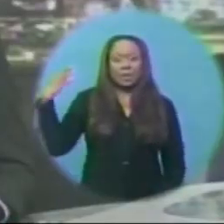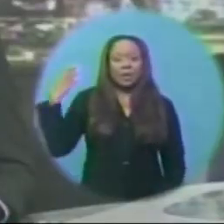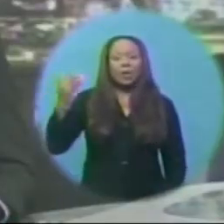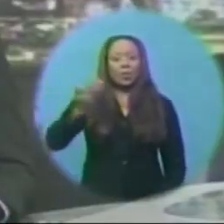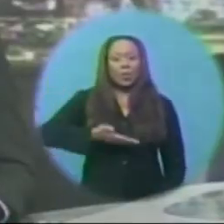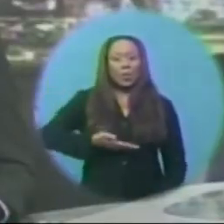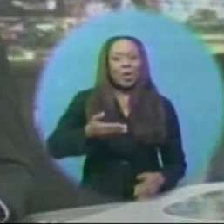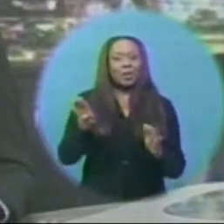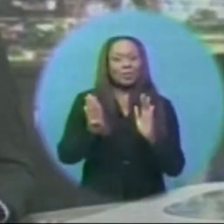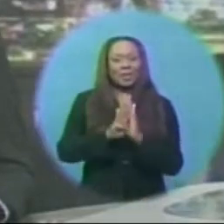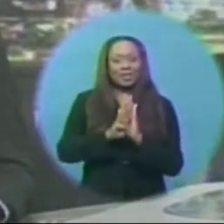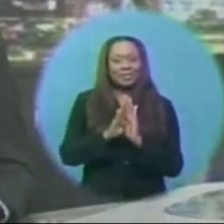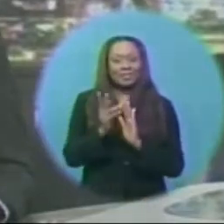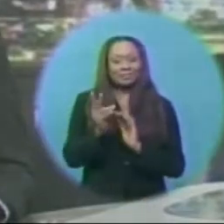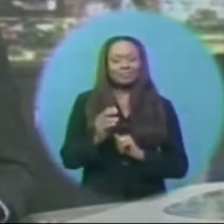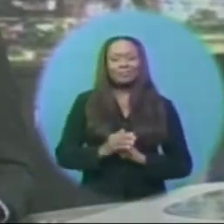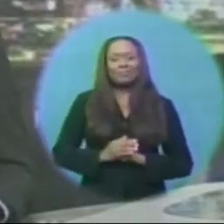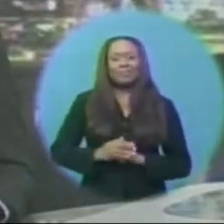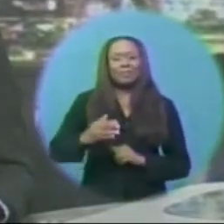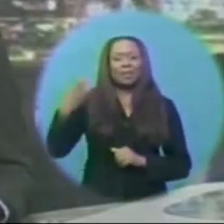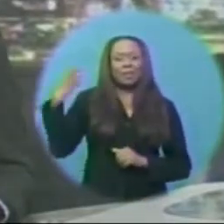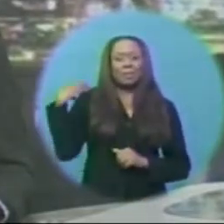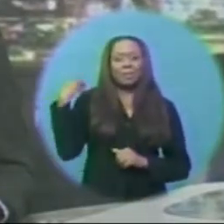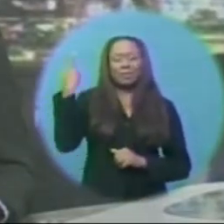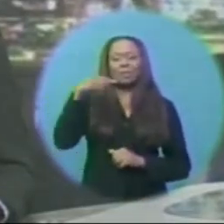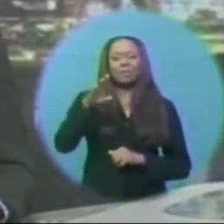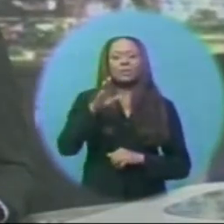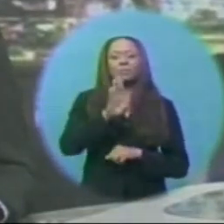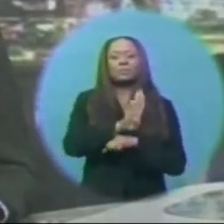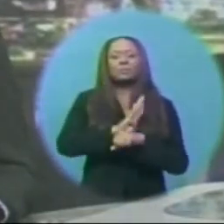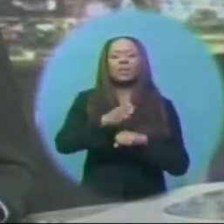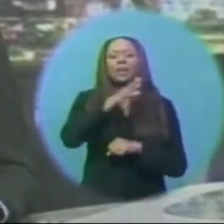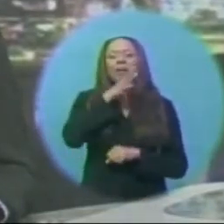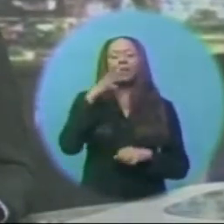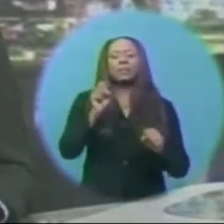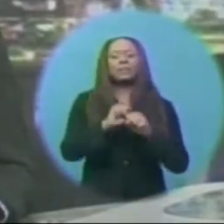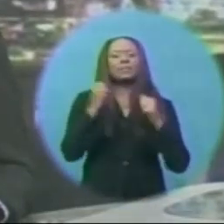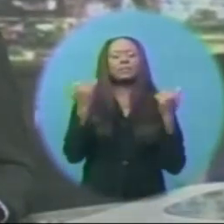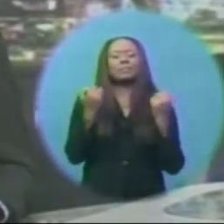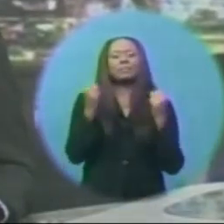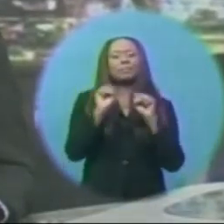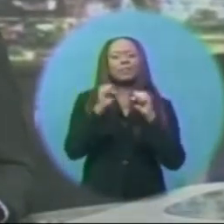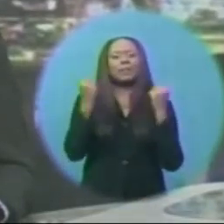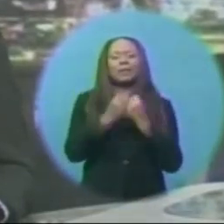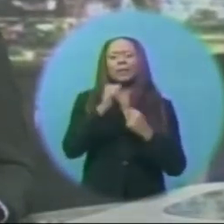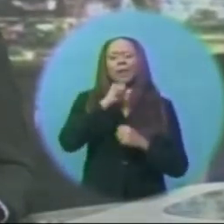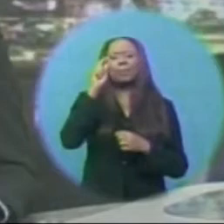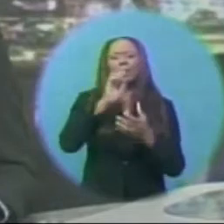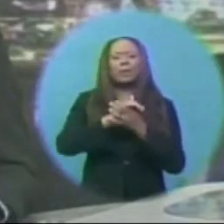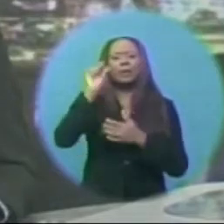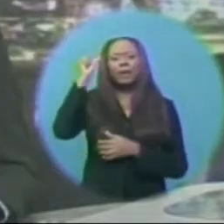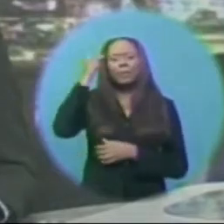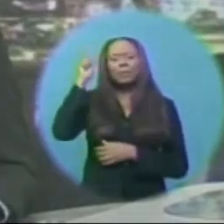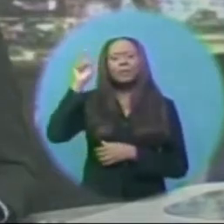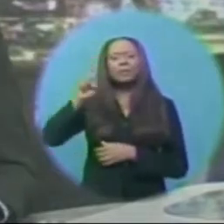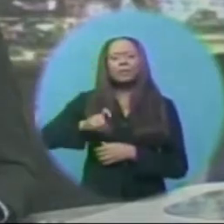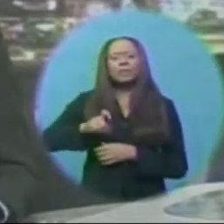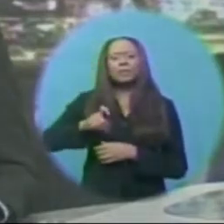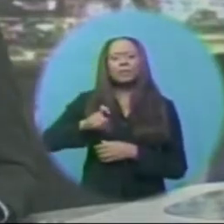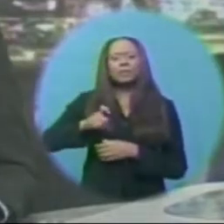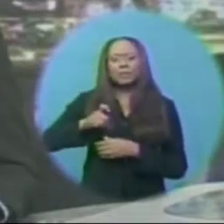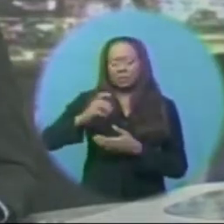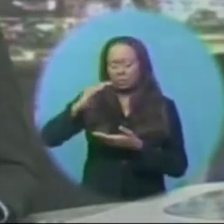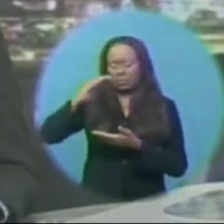Welcome back. Well, head of the Barbados Agricultural Society, James Paul, does not believe government should bow to pressure to lower the import duties on